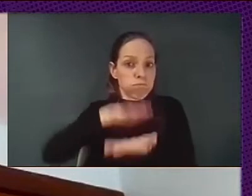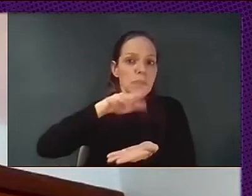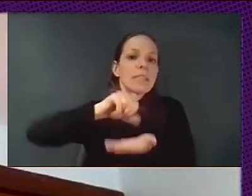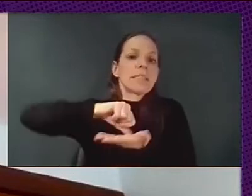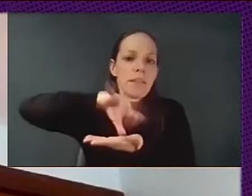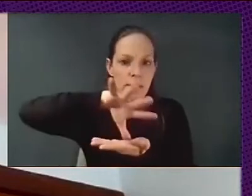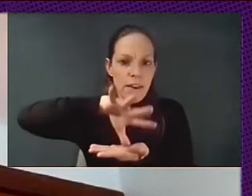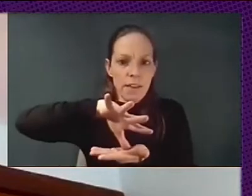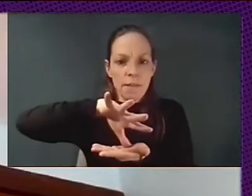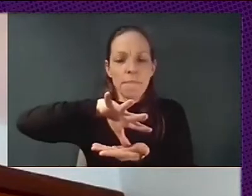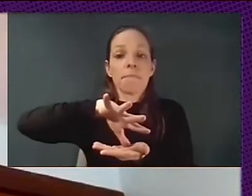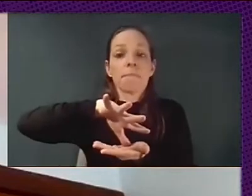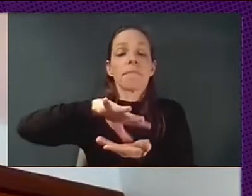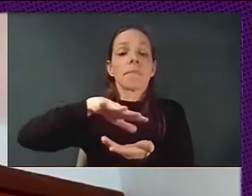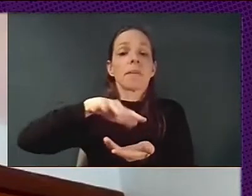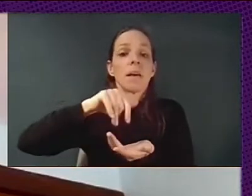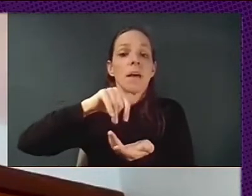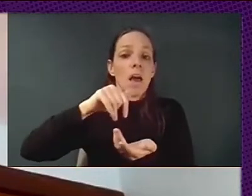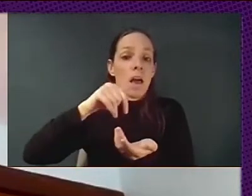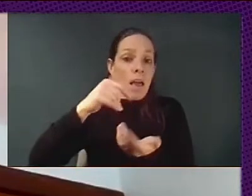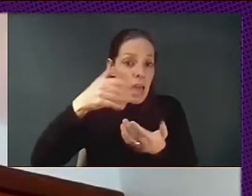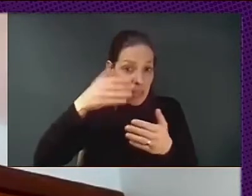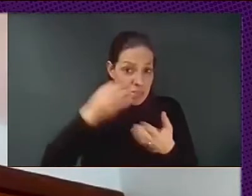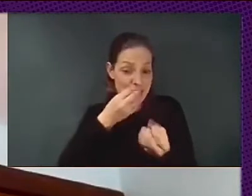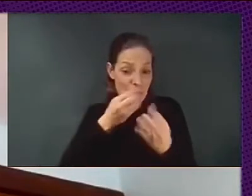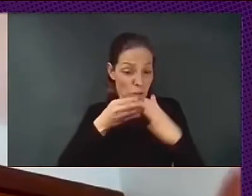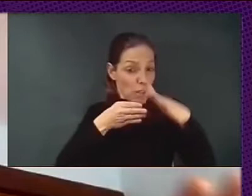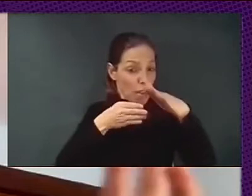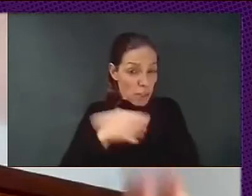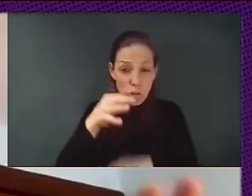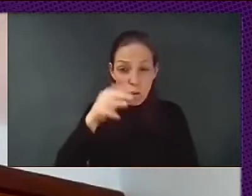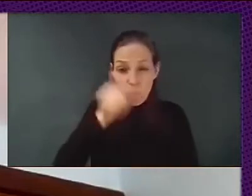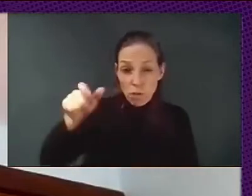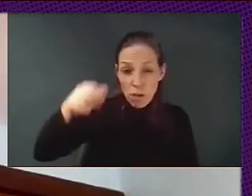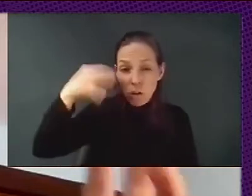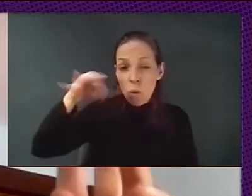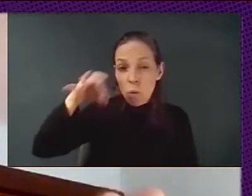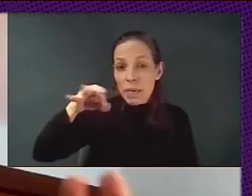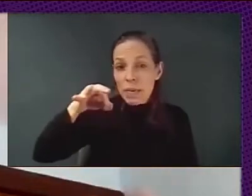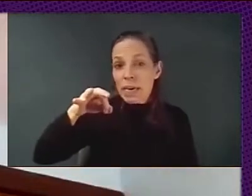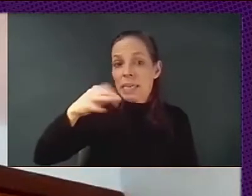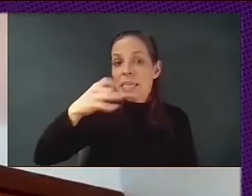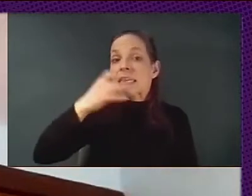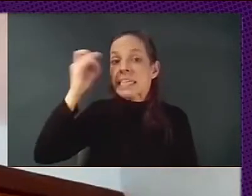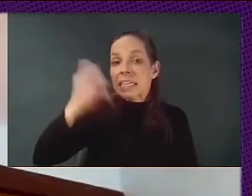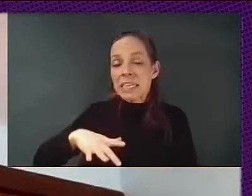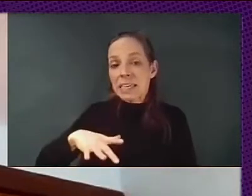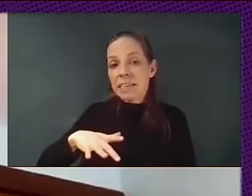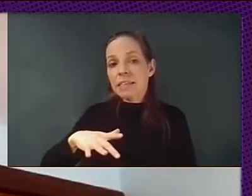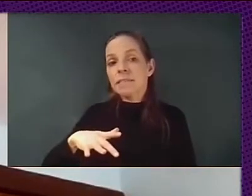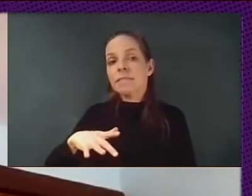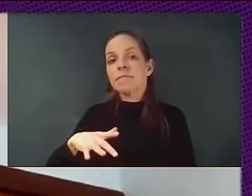message that's a private message are the ones who have the access privilege, i.e. if you're my friend, then only you can see that